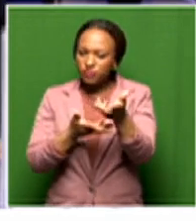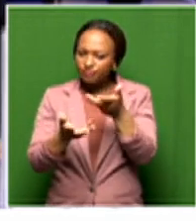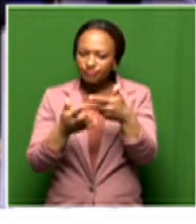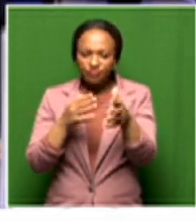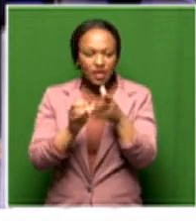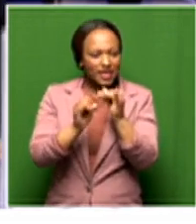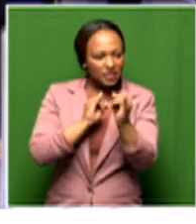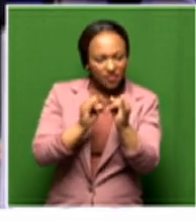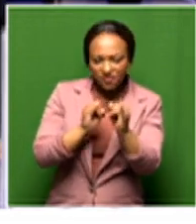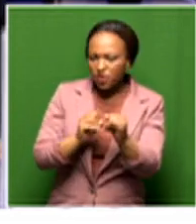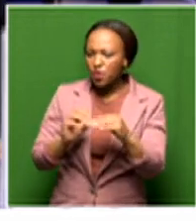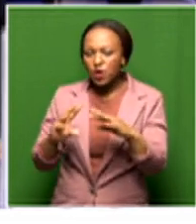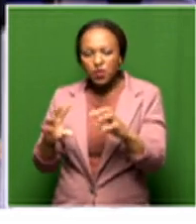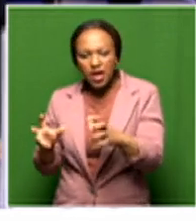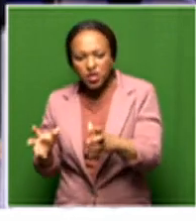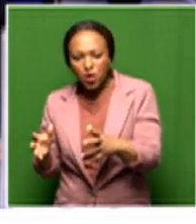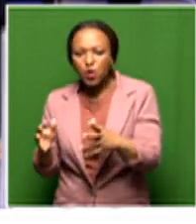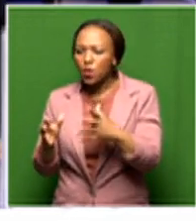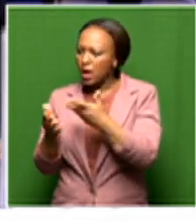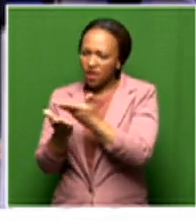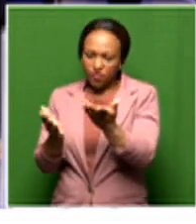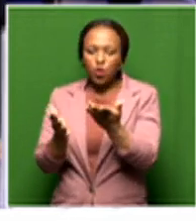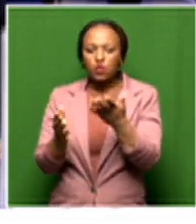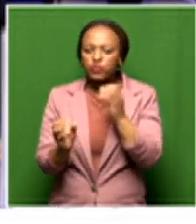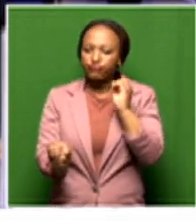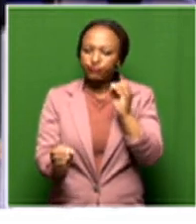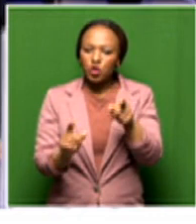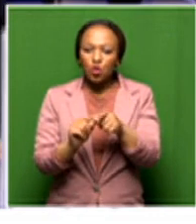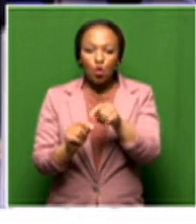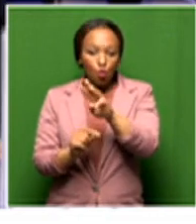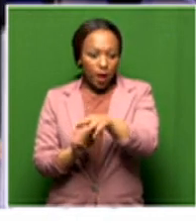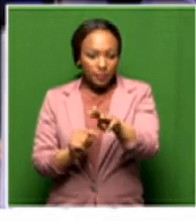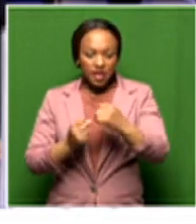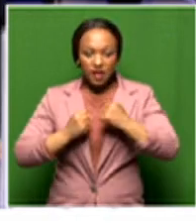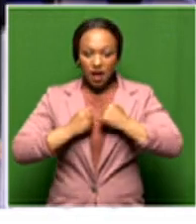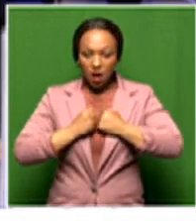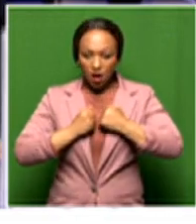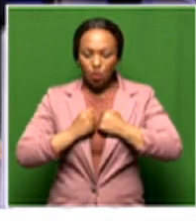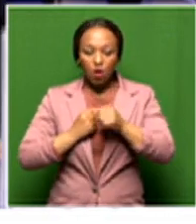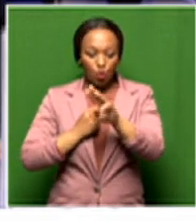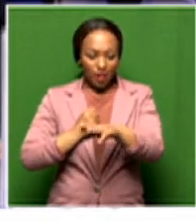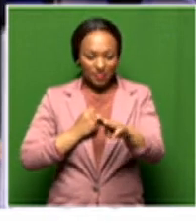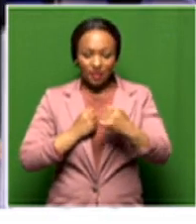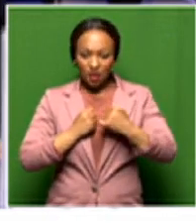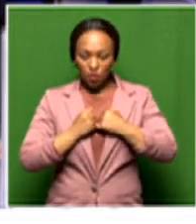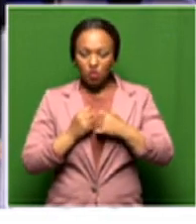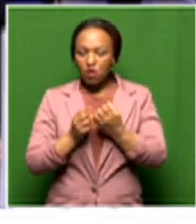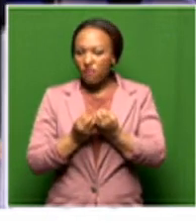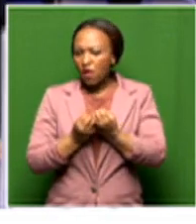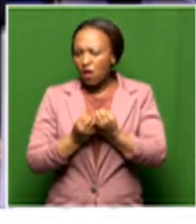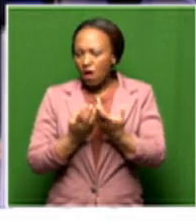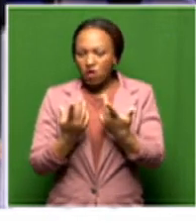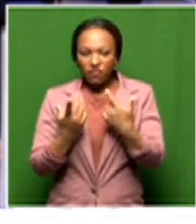on interviews, radio, etc. On our website, which is really the window to a lot of